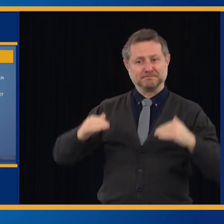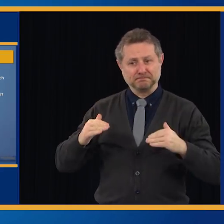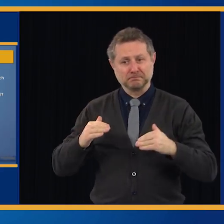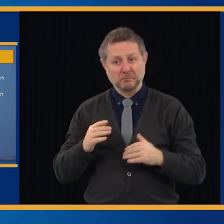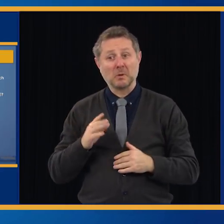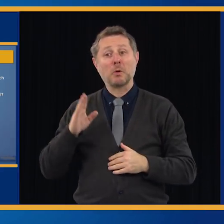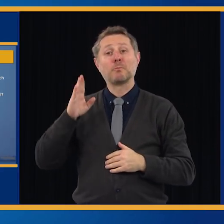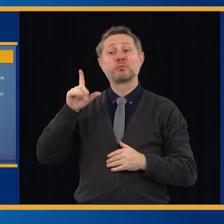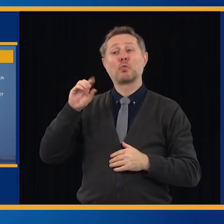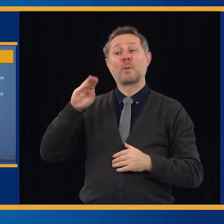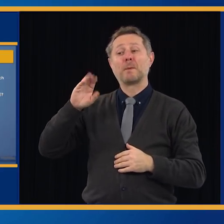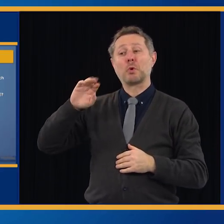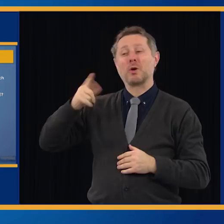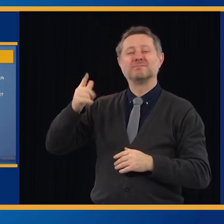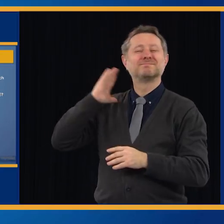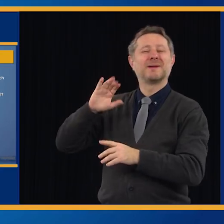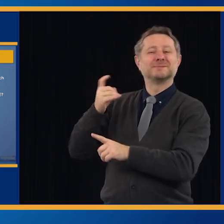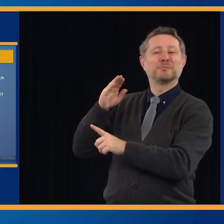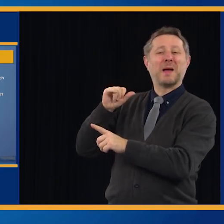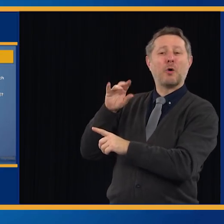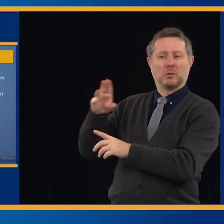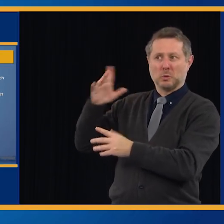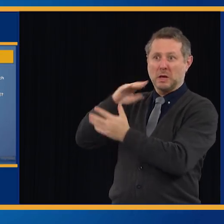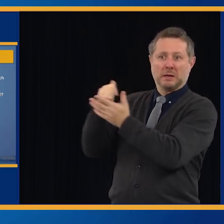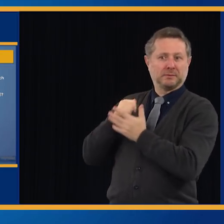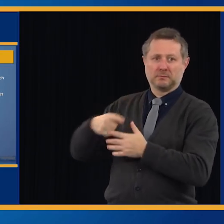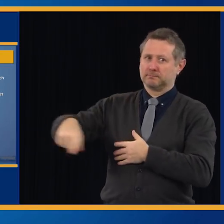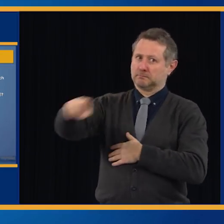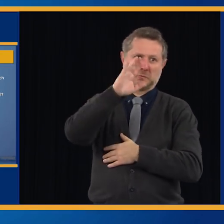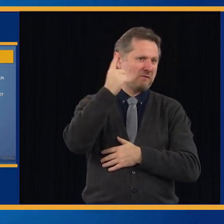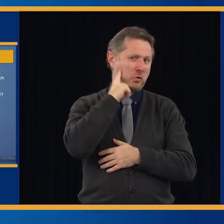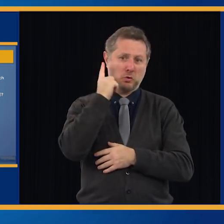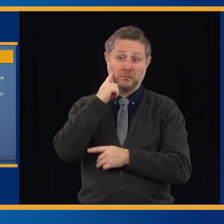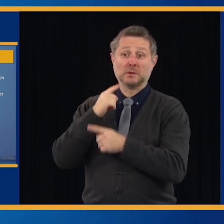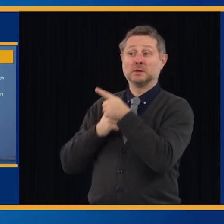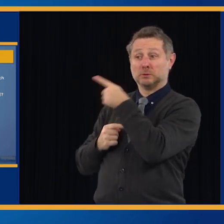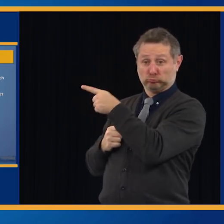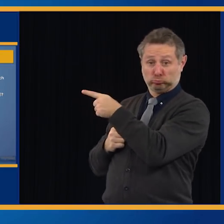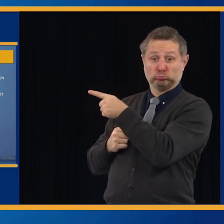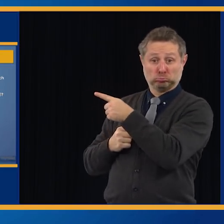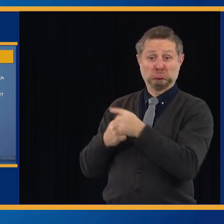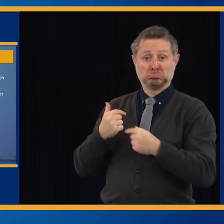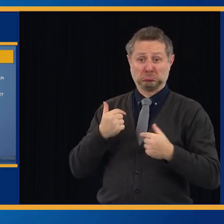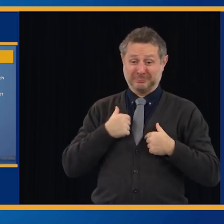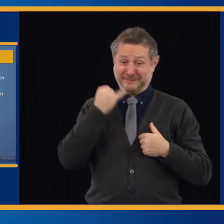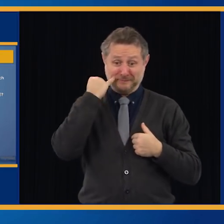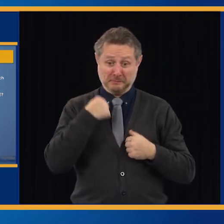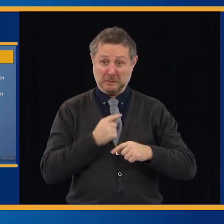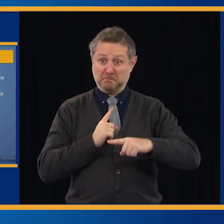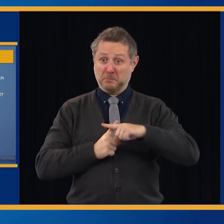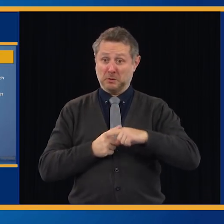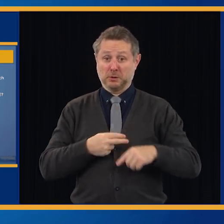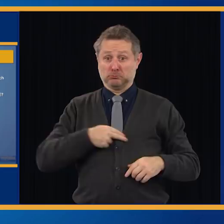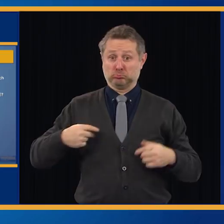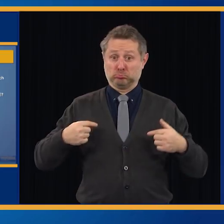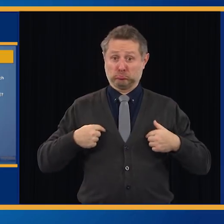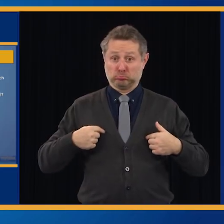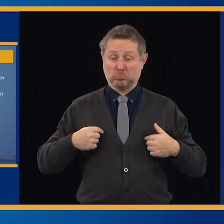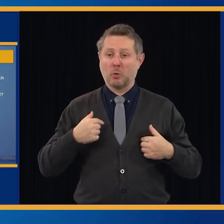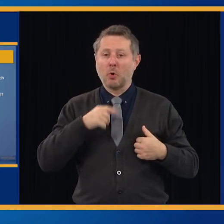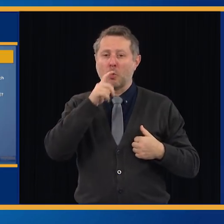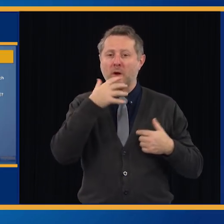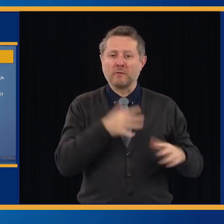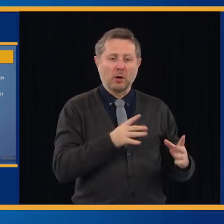this extent. But tracing is, once a person says they're positive, you trace their contacts back,